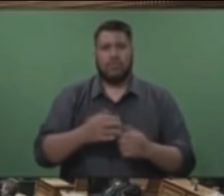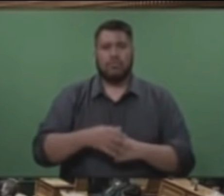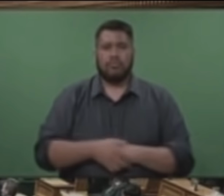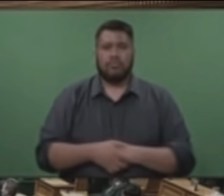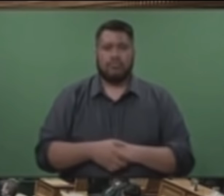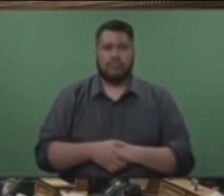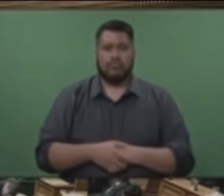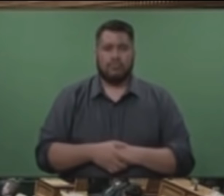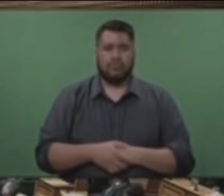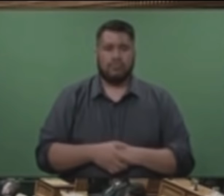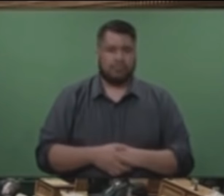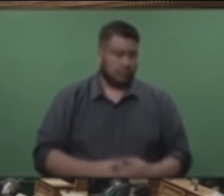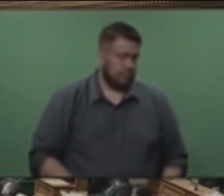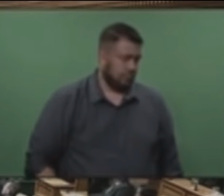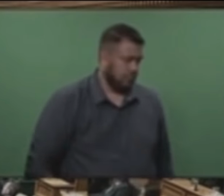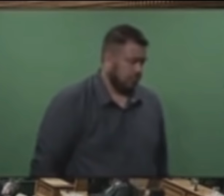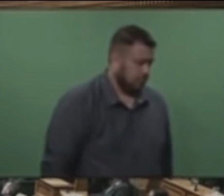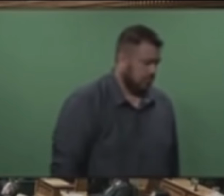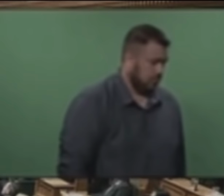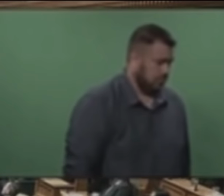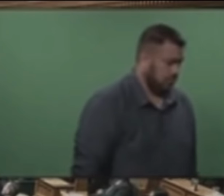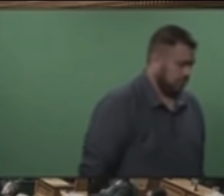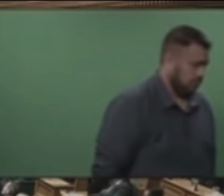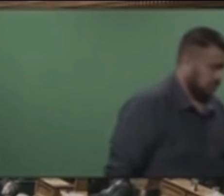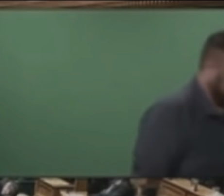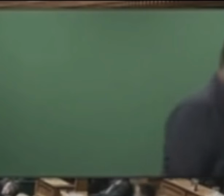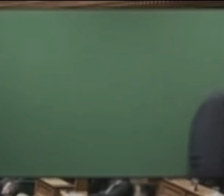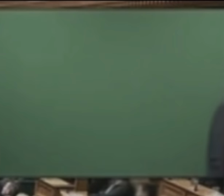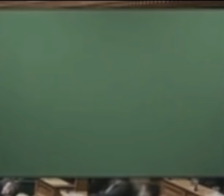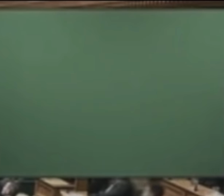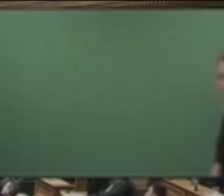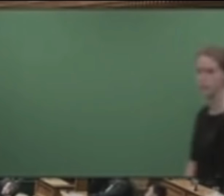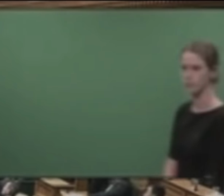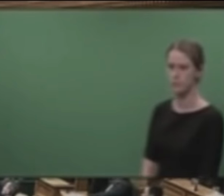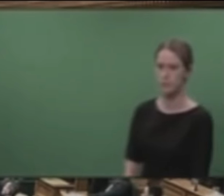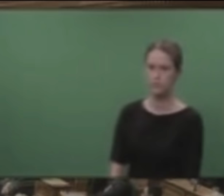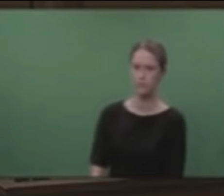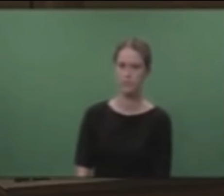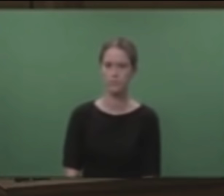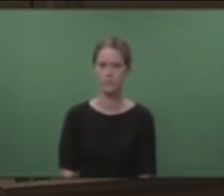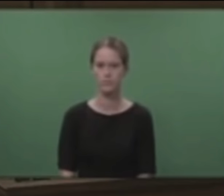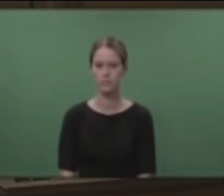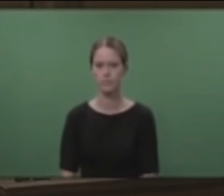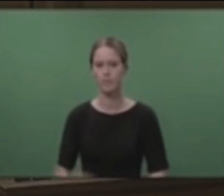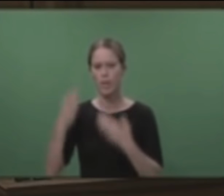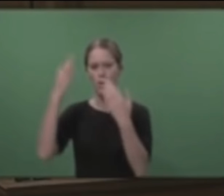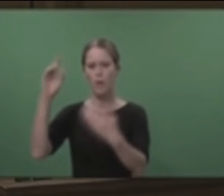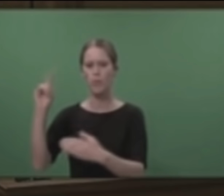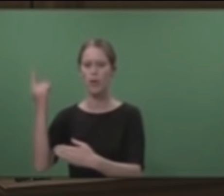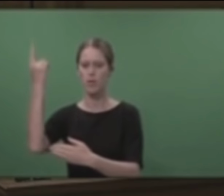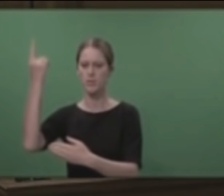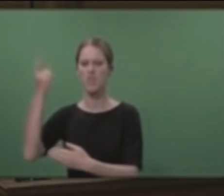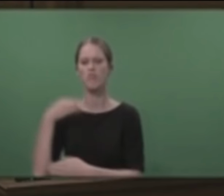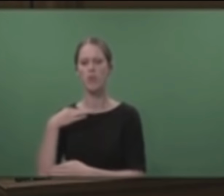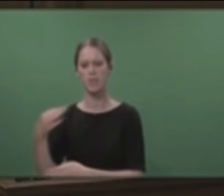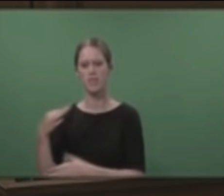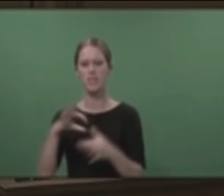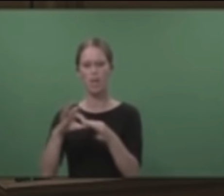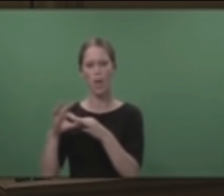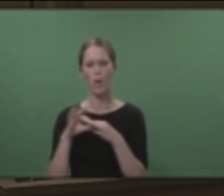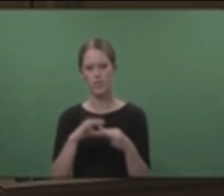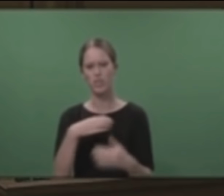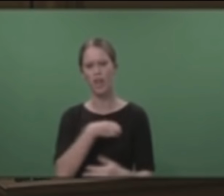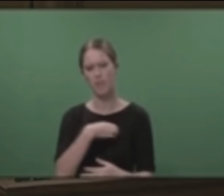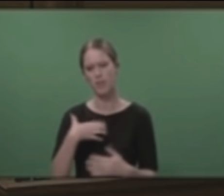The Right Honourable Winston Peters. We acknowledge the Prime Minister speaks for the coalition government, and indeed because of that we